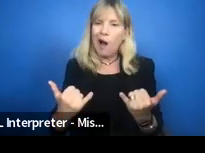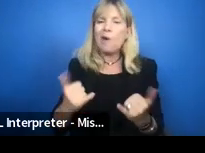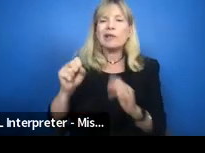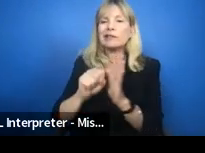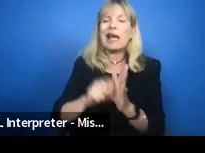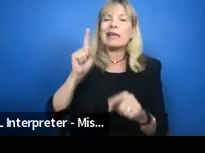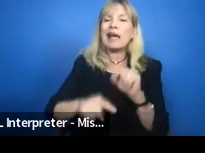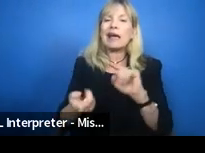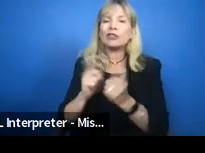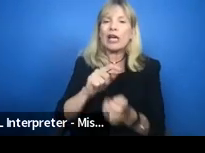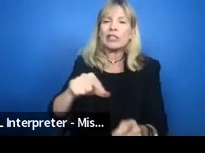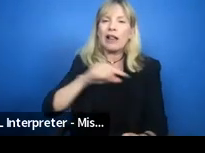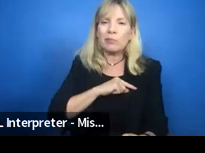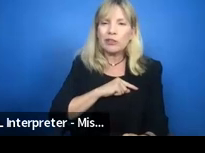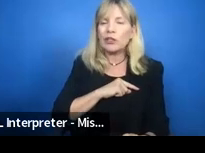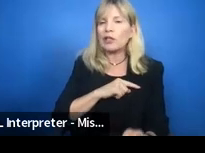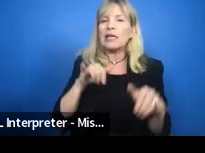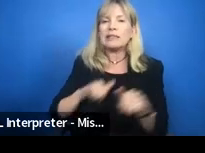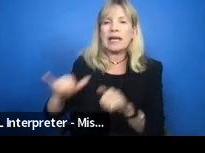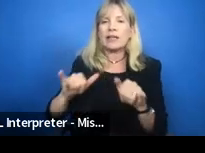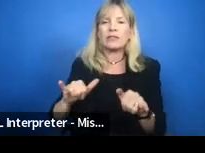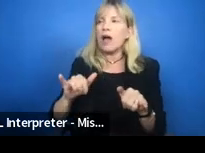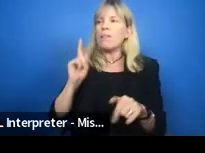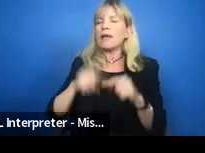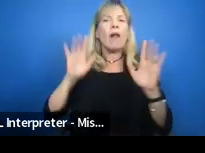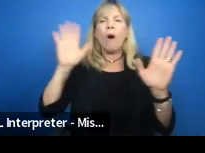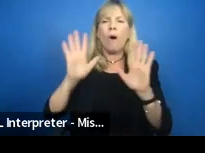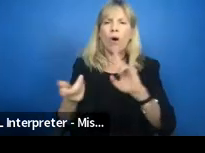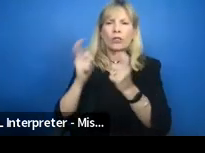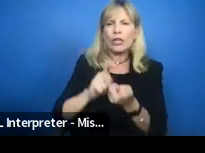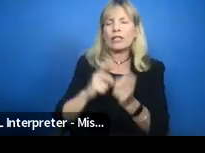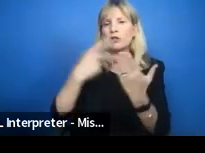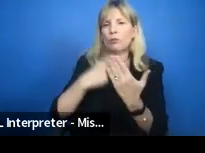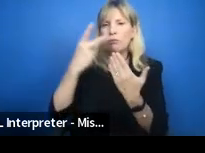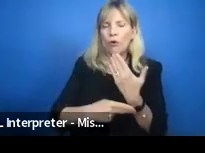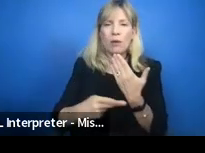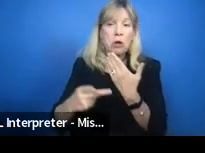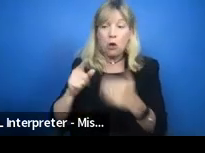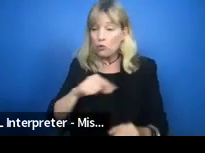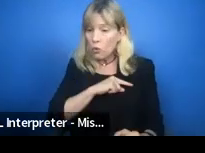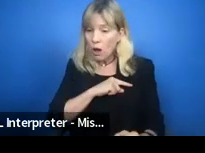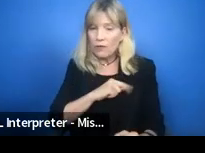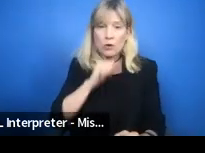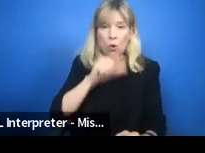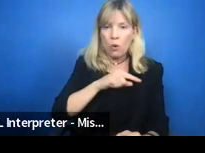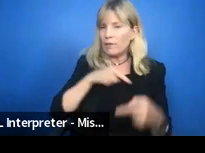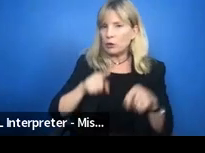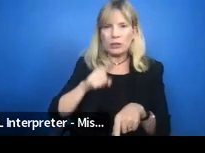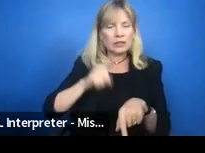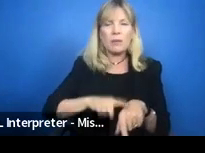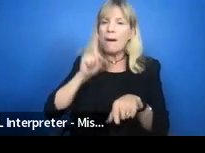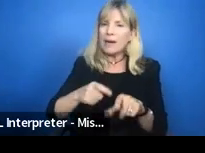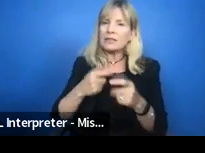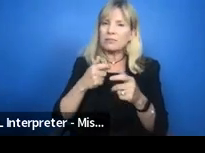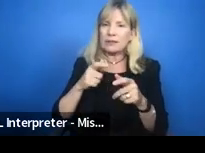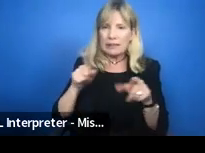change their eligibility standards while they're doing this. They can't make changes to the program, whether people qualify or not during this time. It's got to stay the